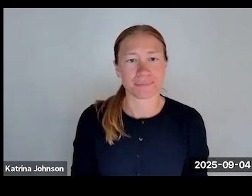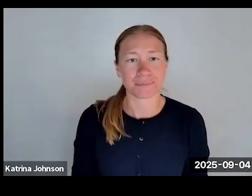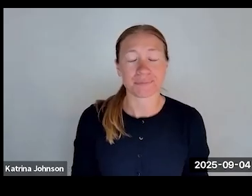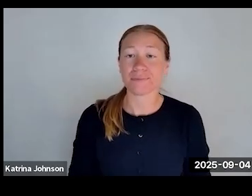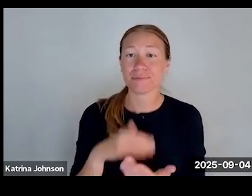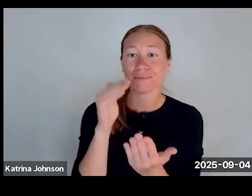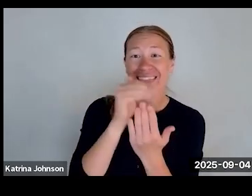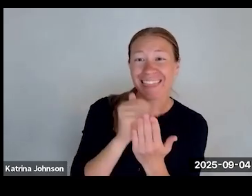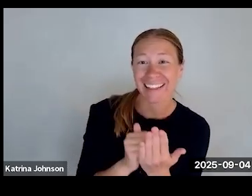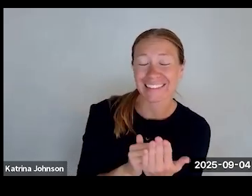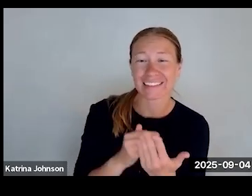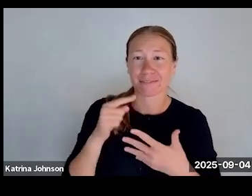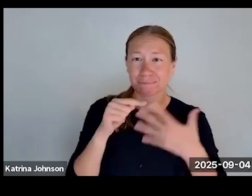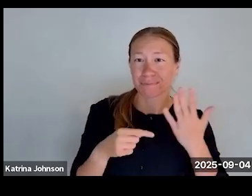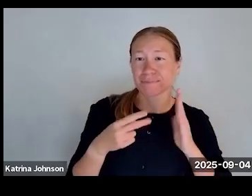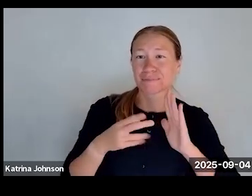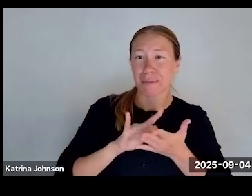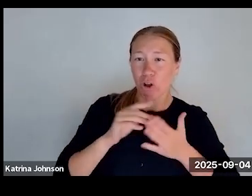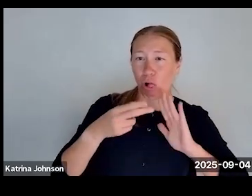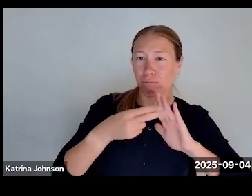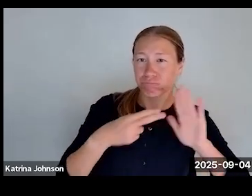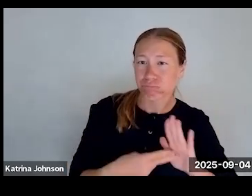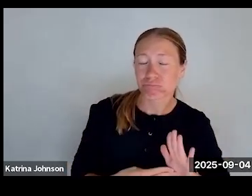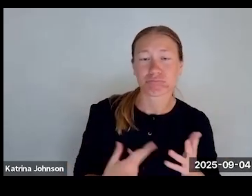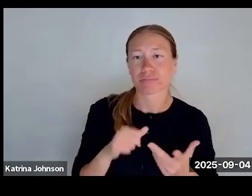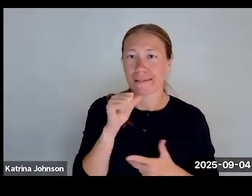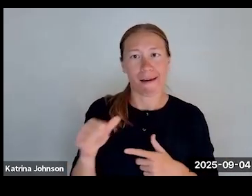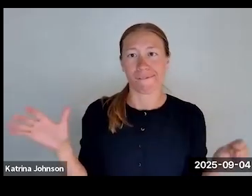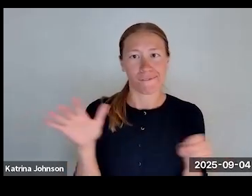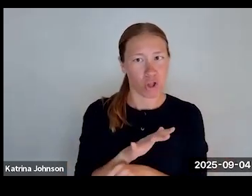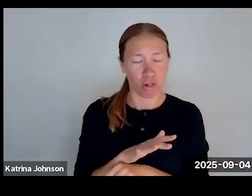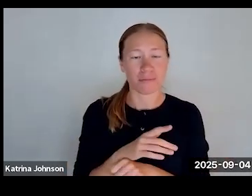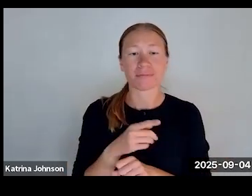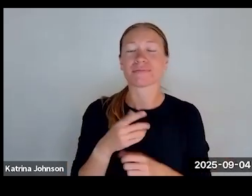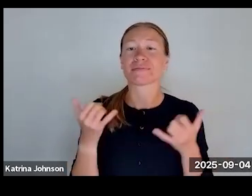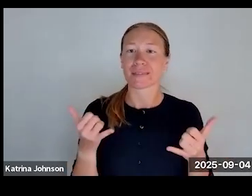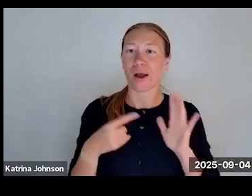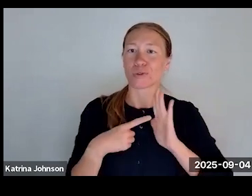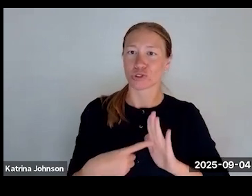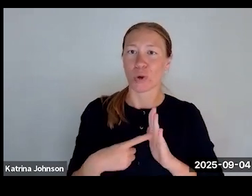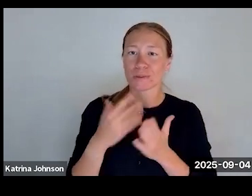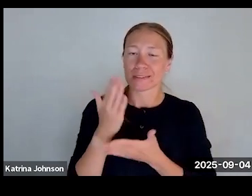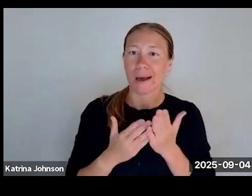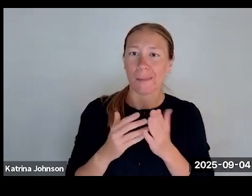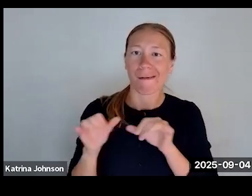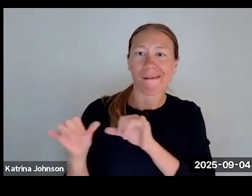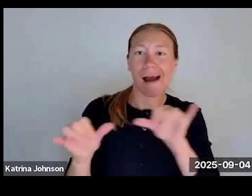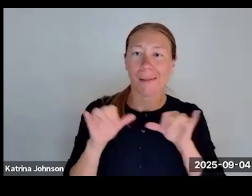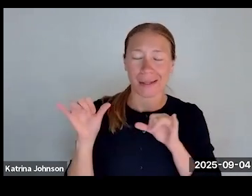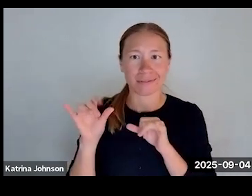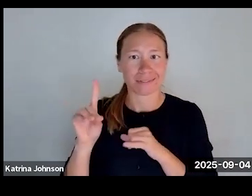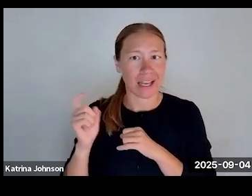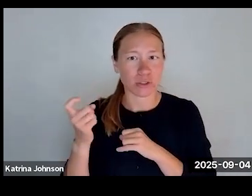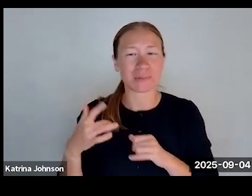The list of conditions isn't exhaustive, but it highlights some common diagnoses typically